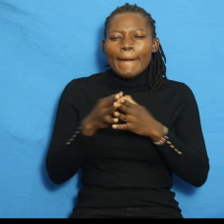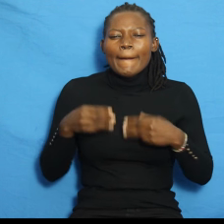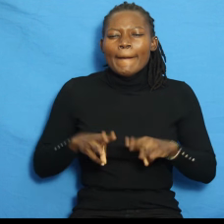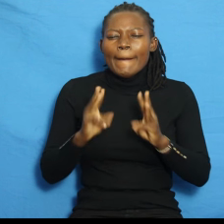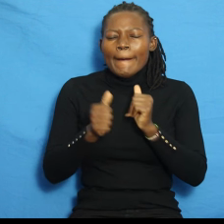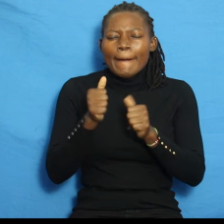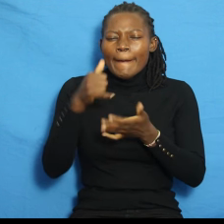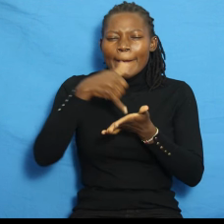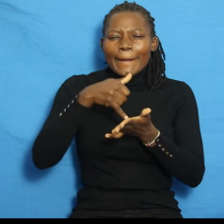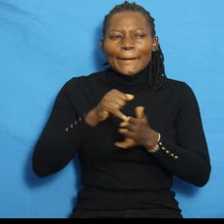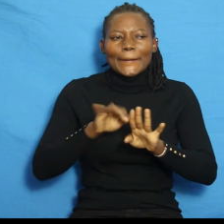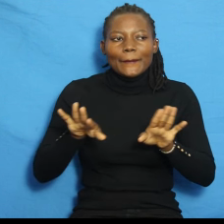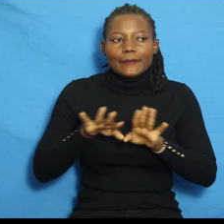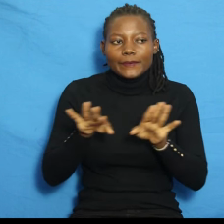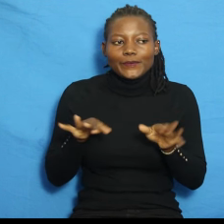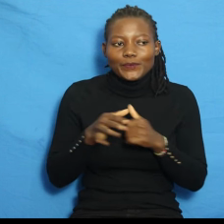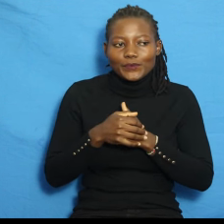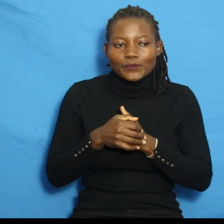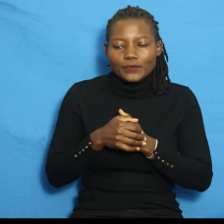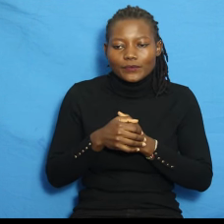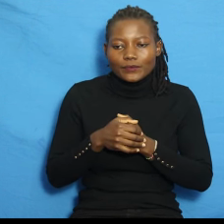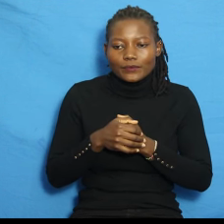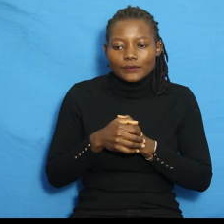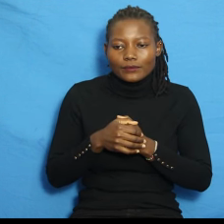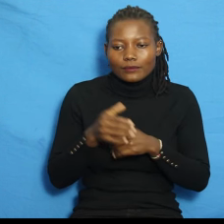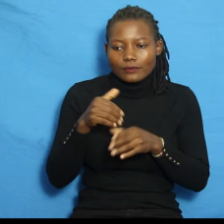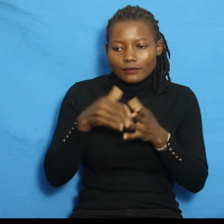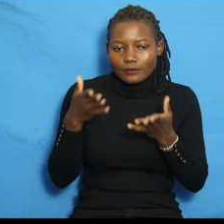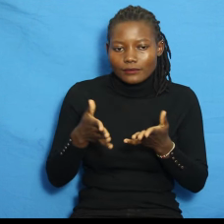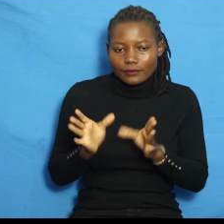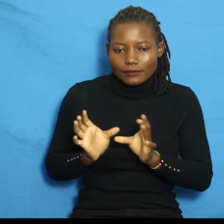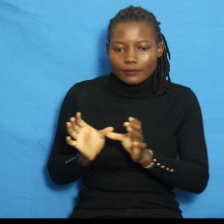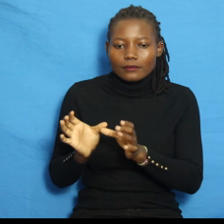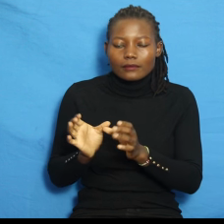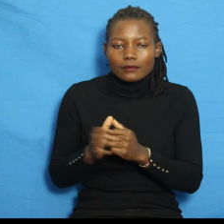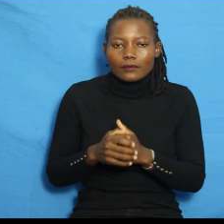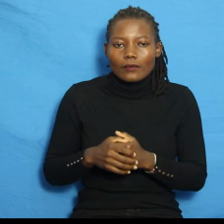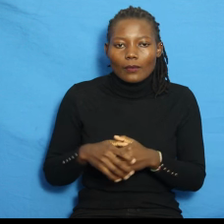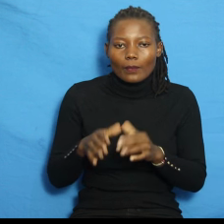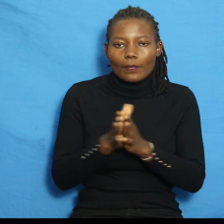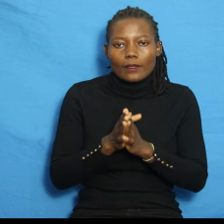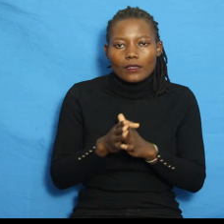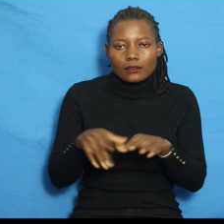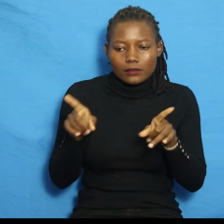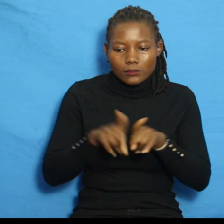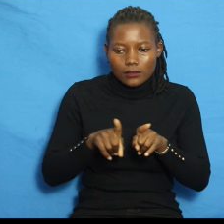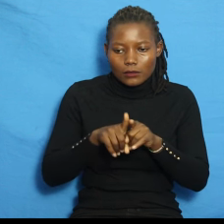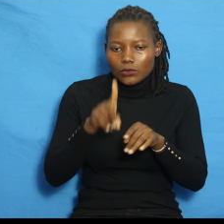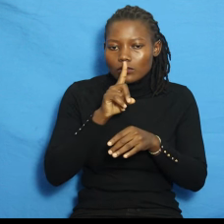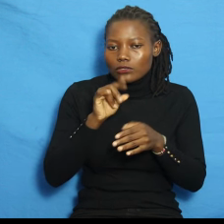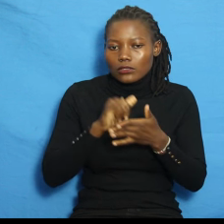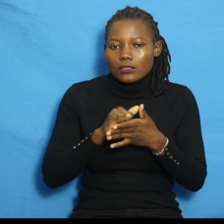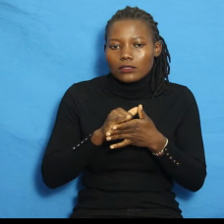involved in swimming involve harnessing these propulsive forces and and also to ensure that